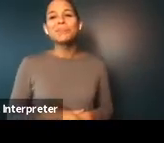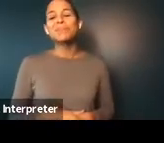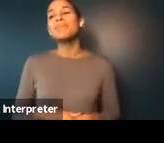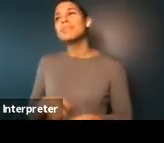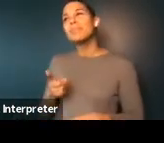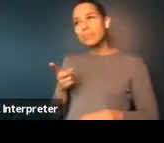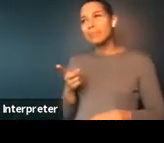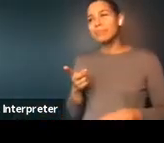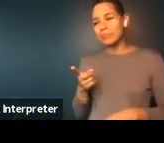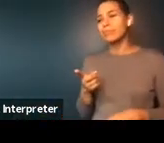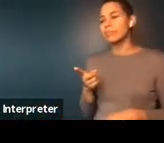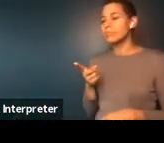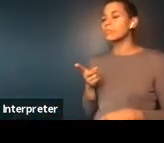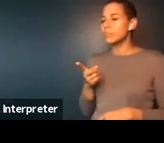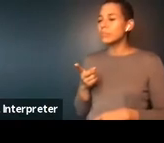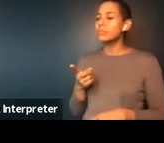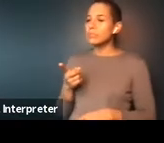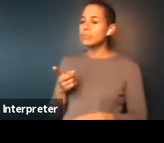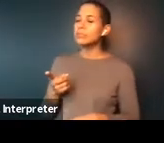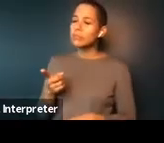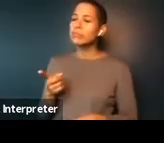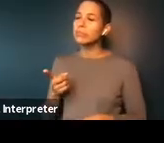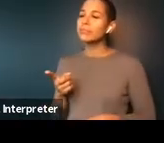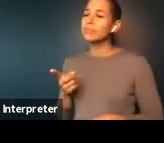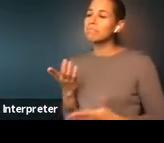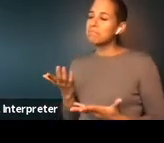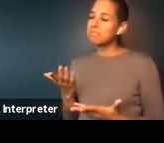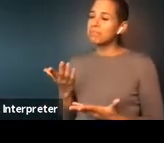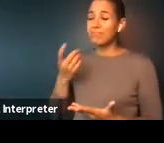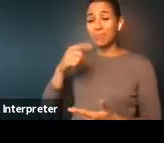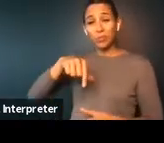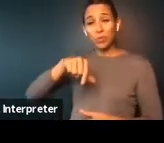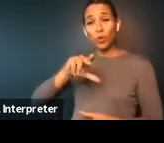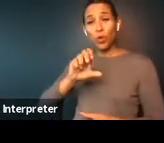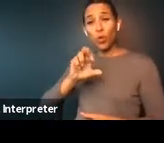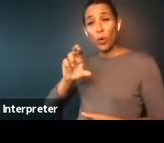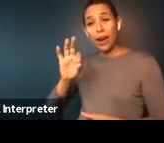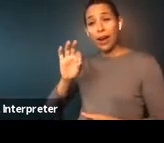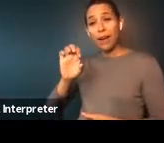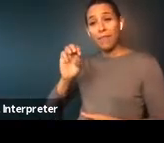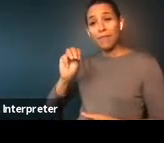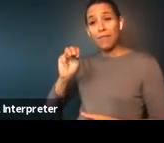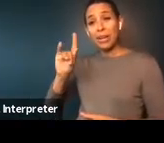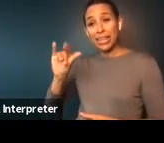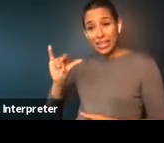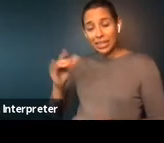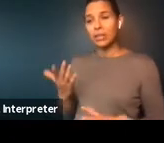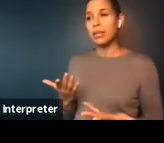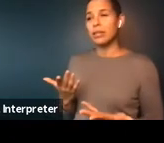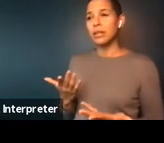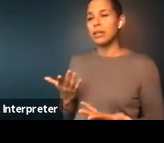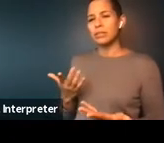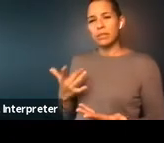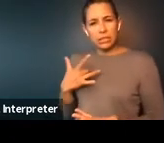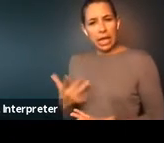interesting about, um, having the, you know, queer femininity in that way, right? Because I think femininity or fem-ness is